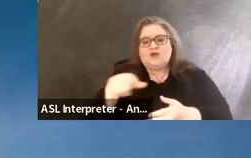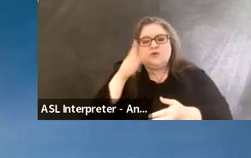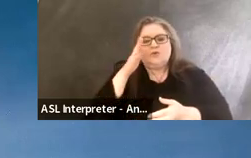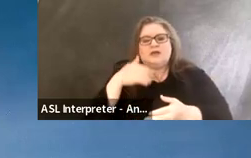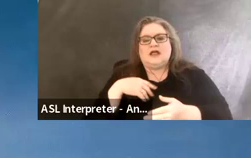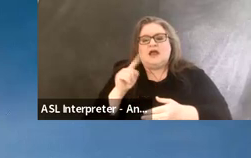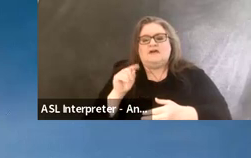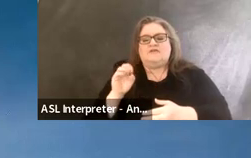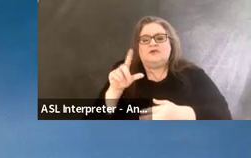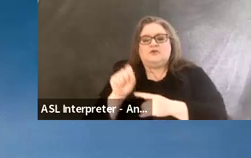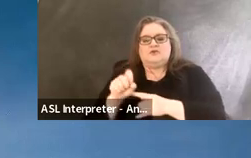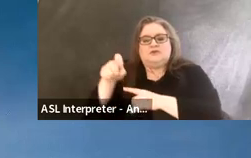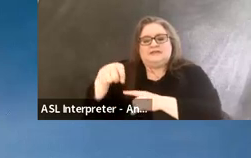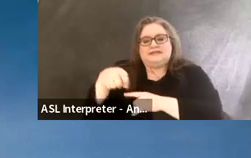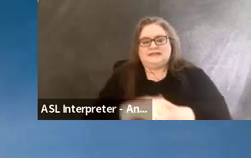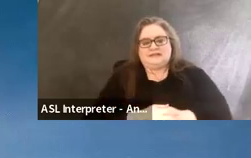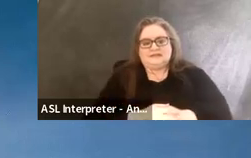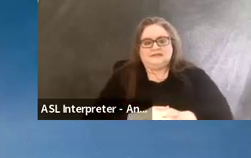tools that you need.